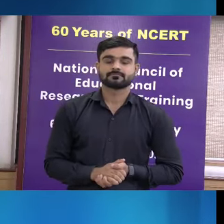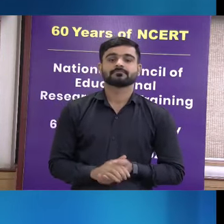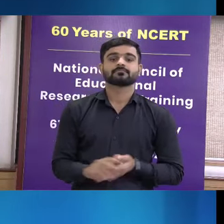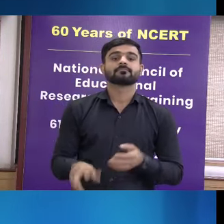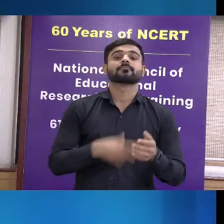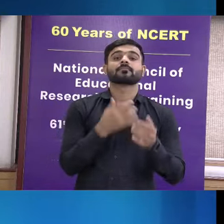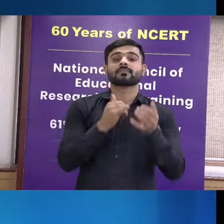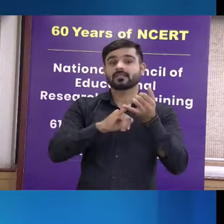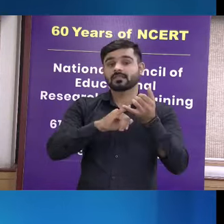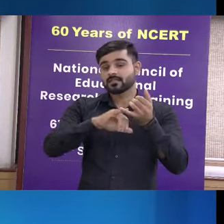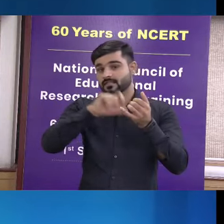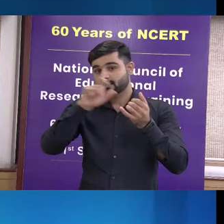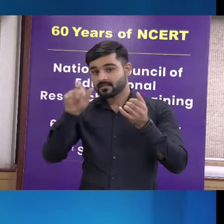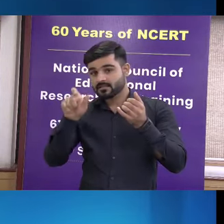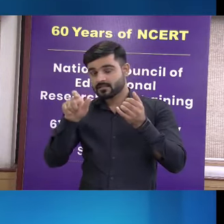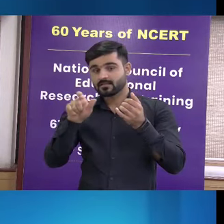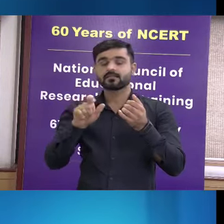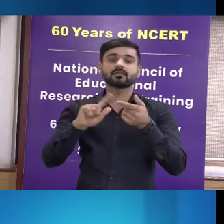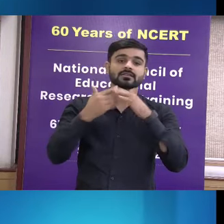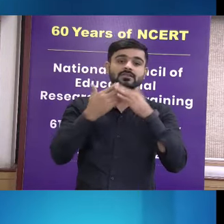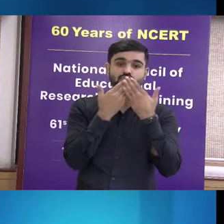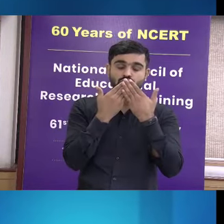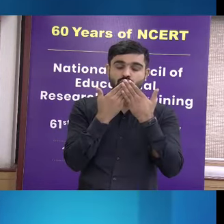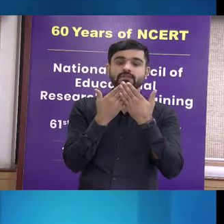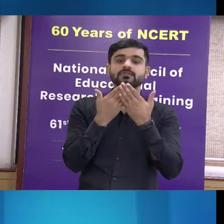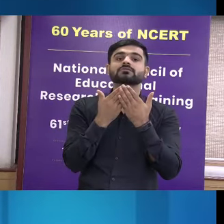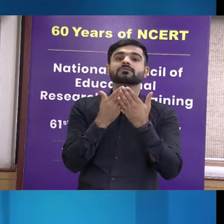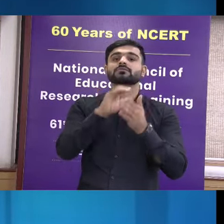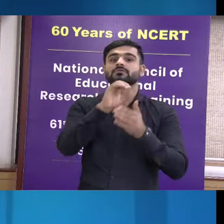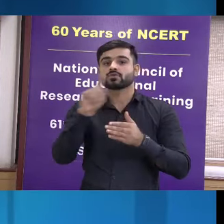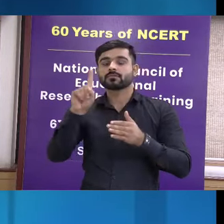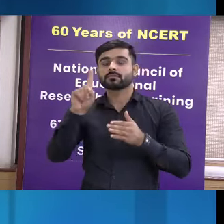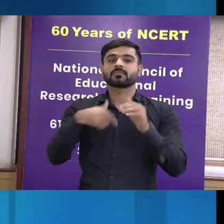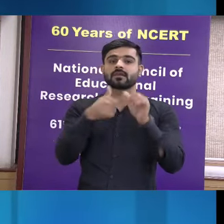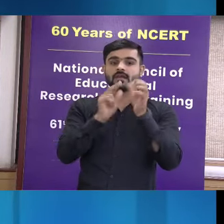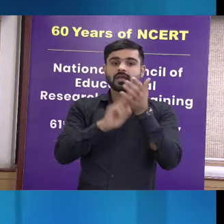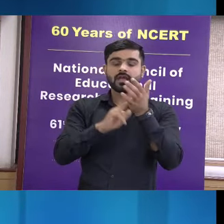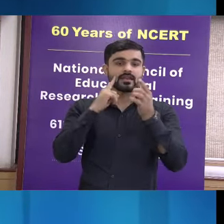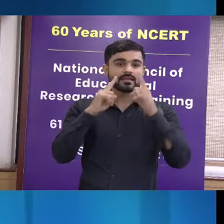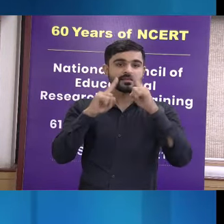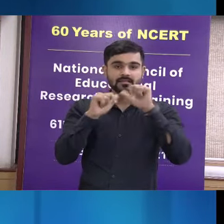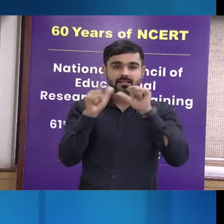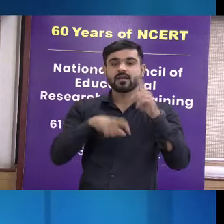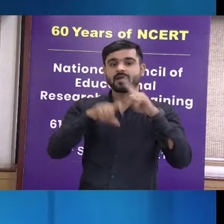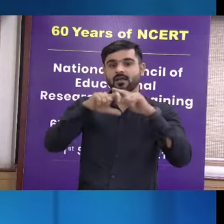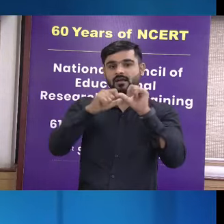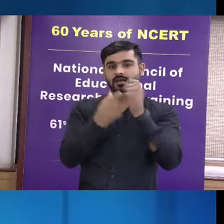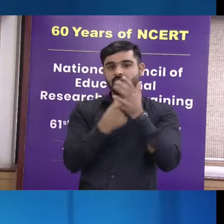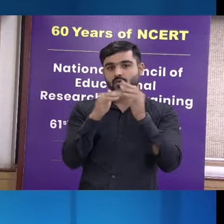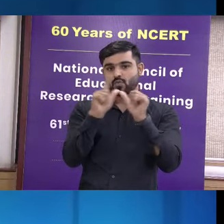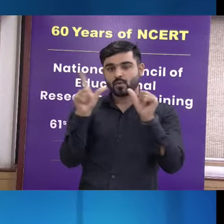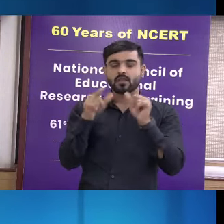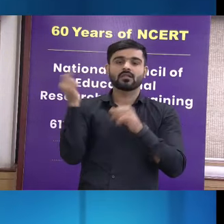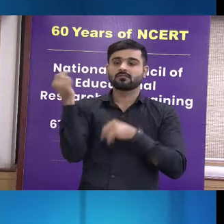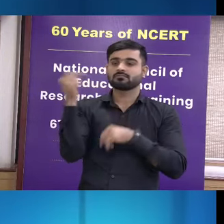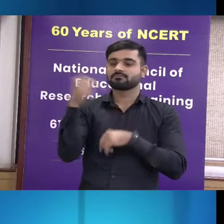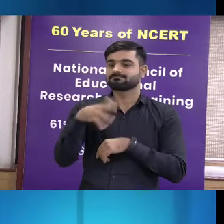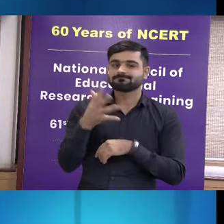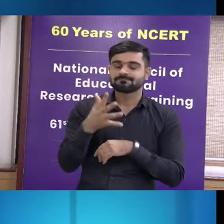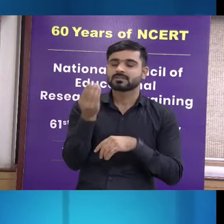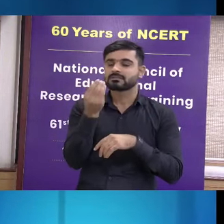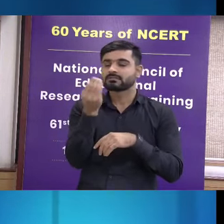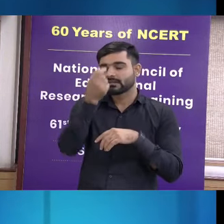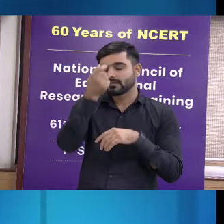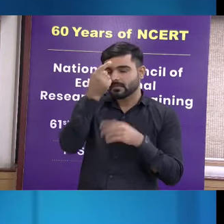Secretary, School Education and Literacy, Srimati Anita Karwal, who could not be present here due to certain